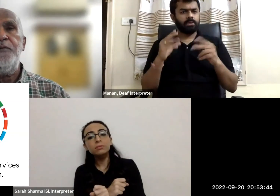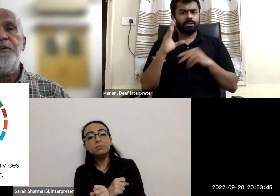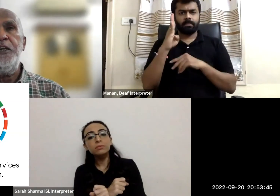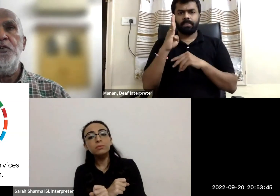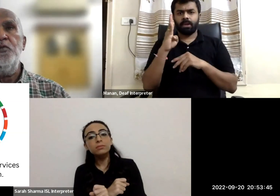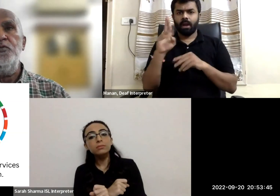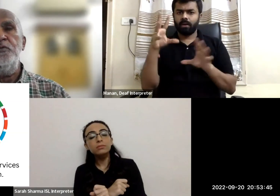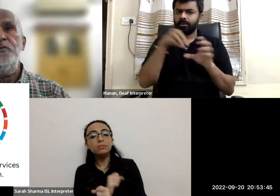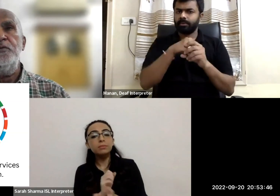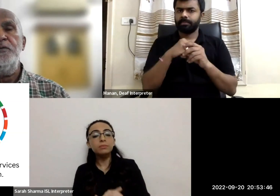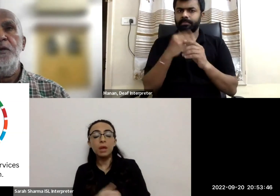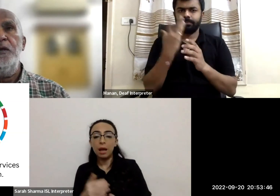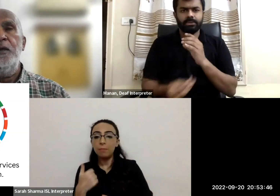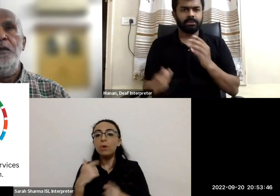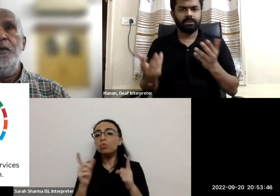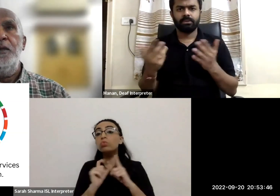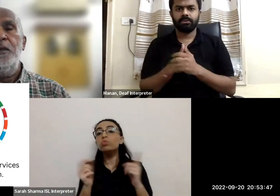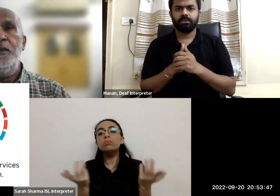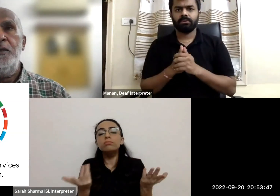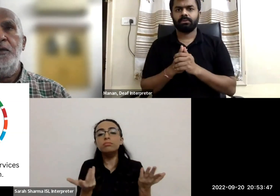So what do we need to do?